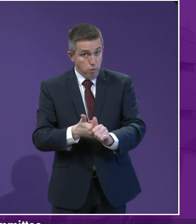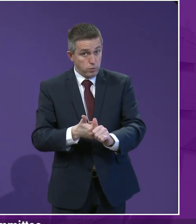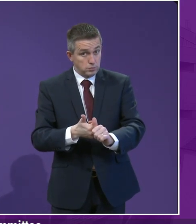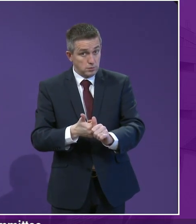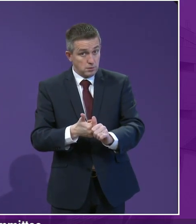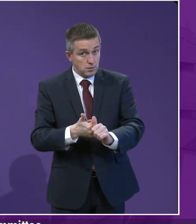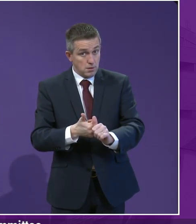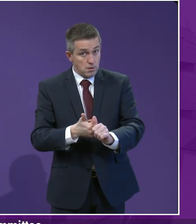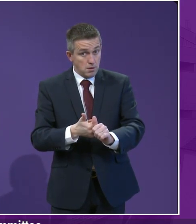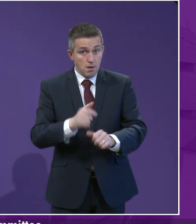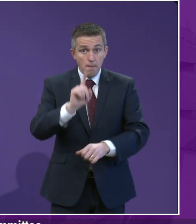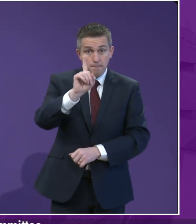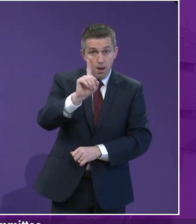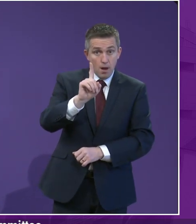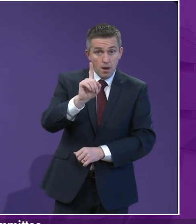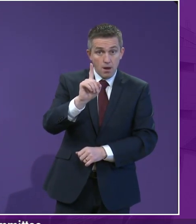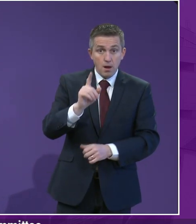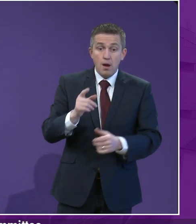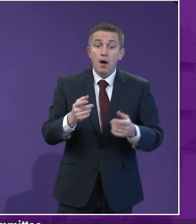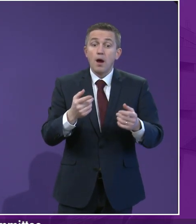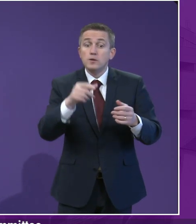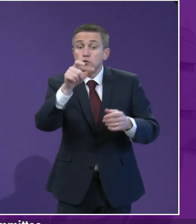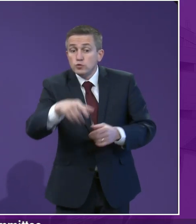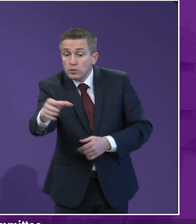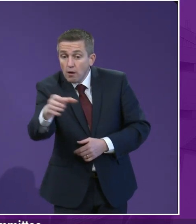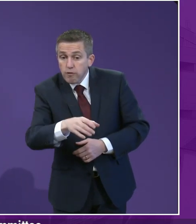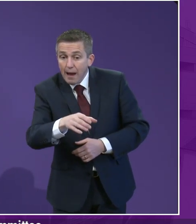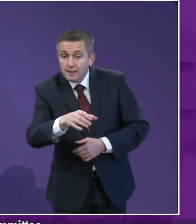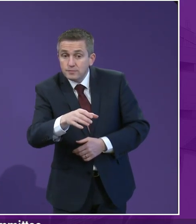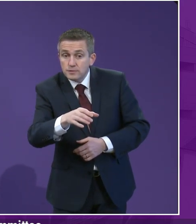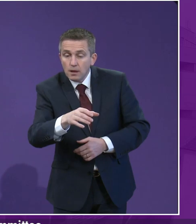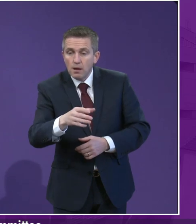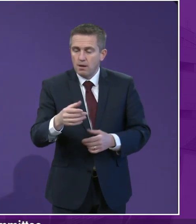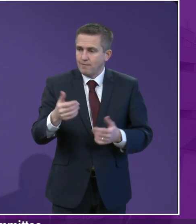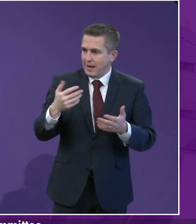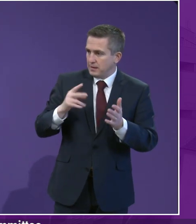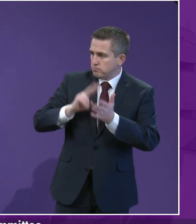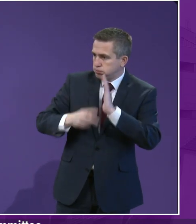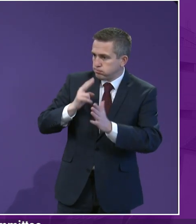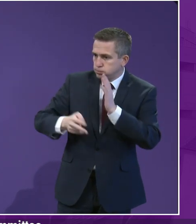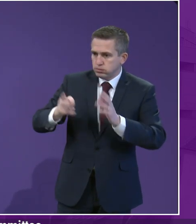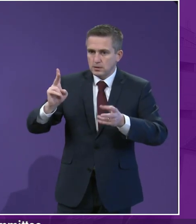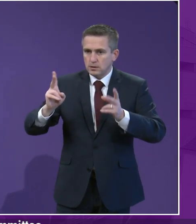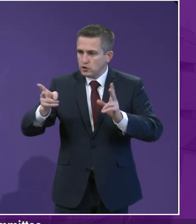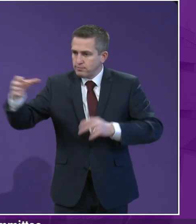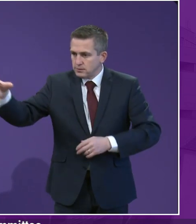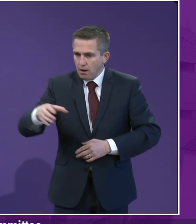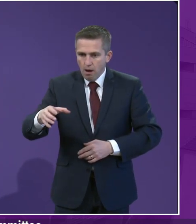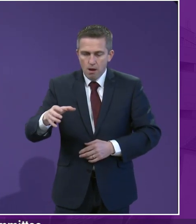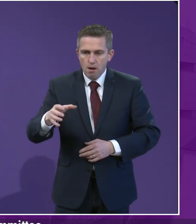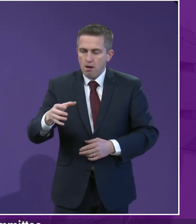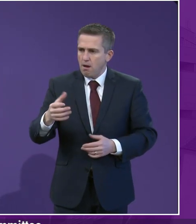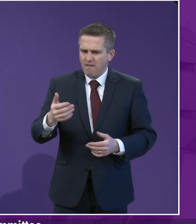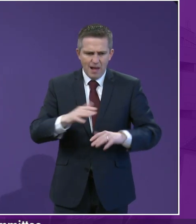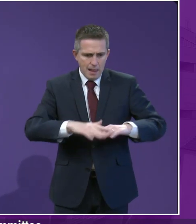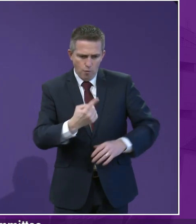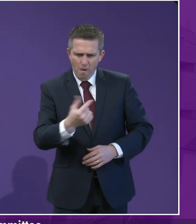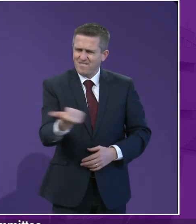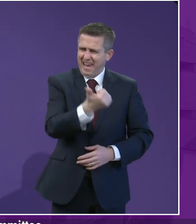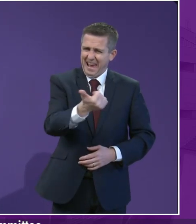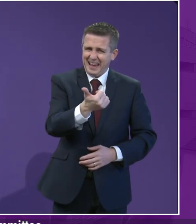Too many experiences, I think, that we could all point to where universities have said, oh, yes, we'll put this provision in place when a student arrives.